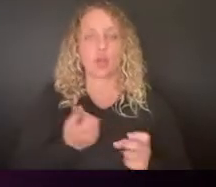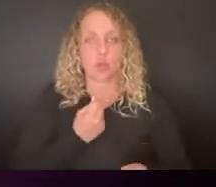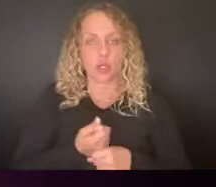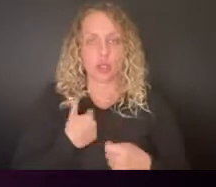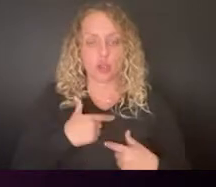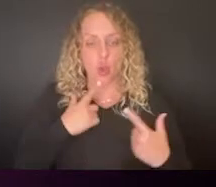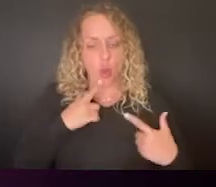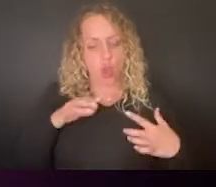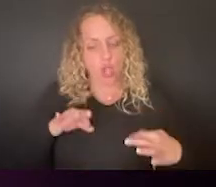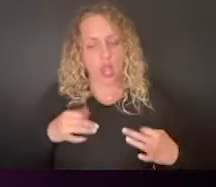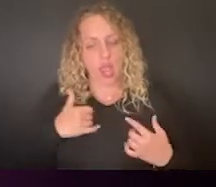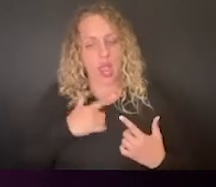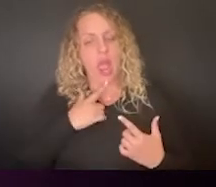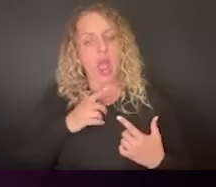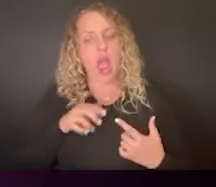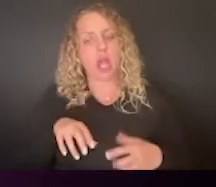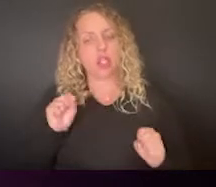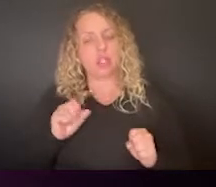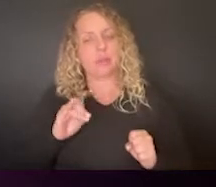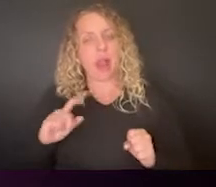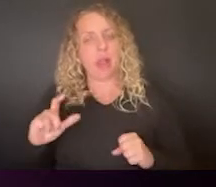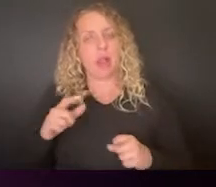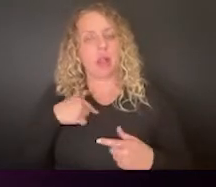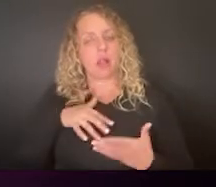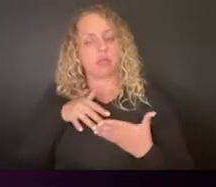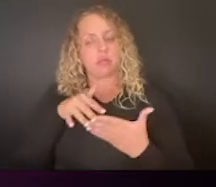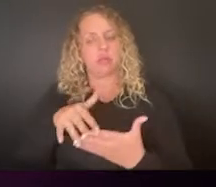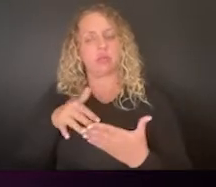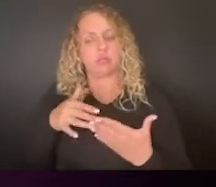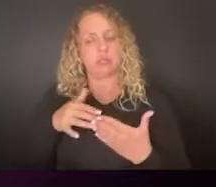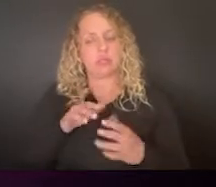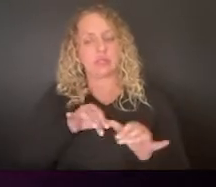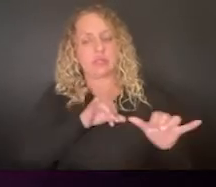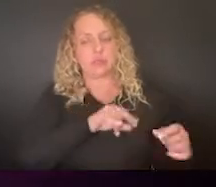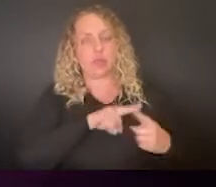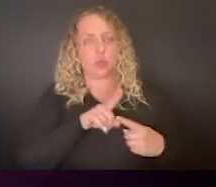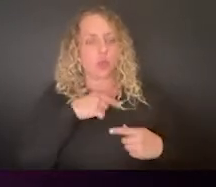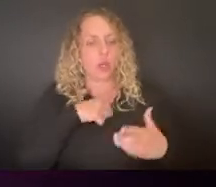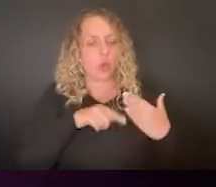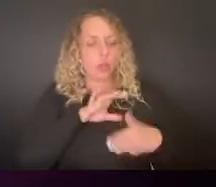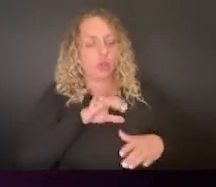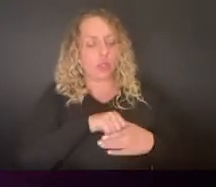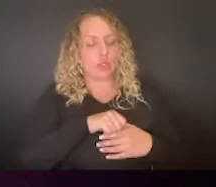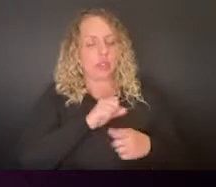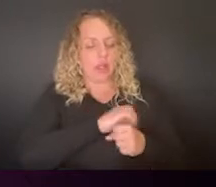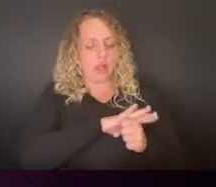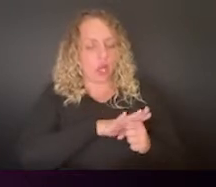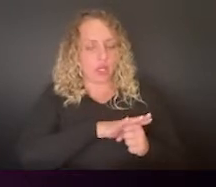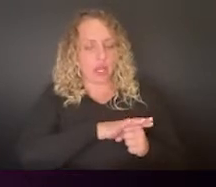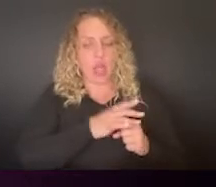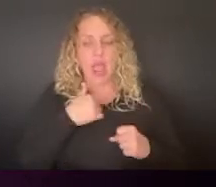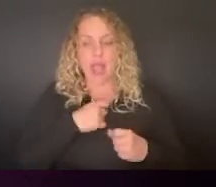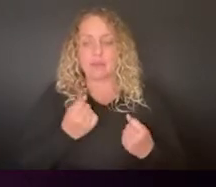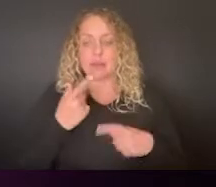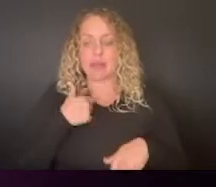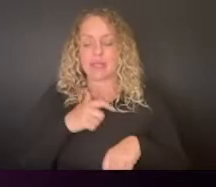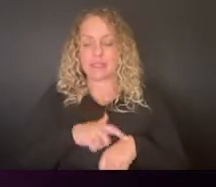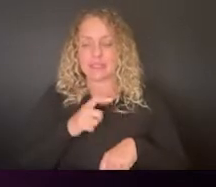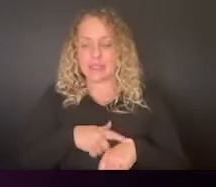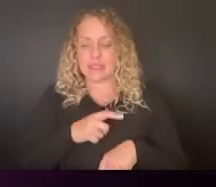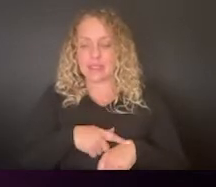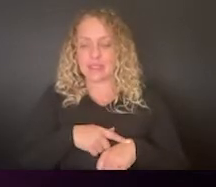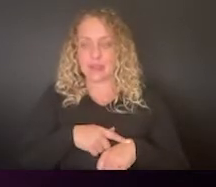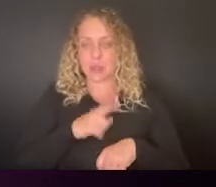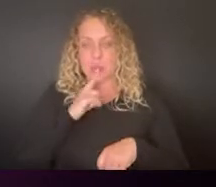The one who failed? That was me, burning out in these past few years. So I took a sabbatical these past few